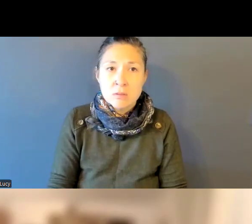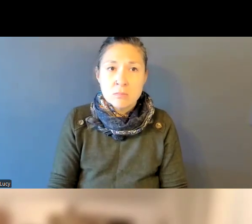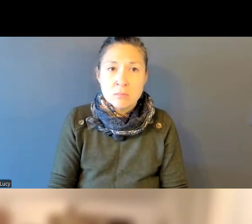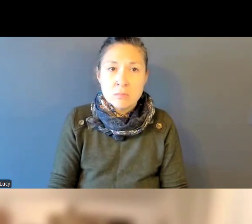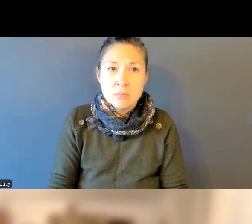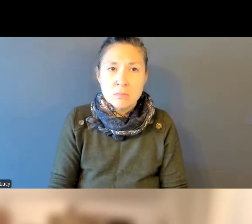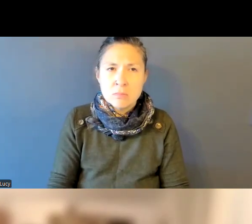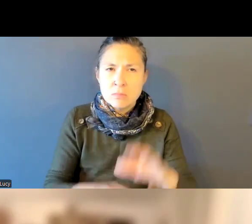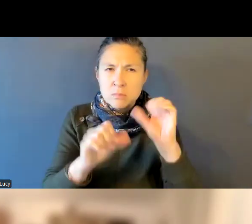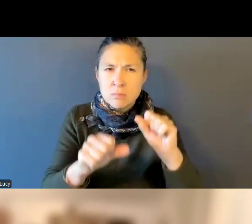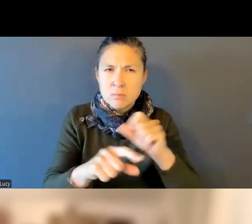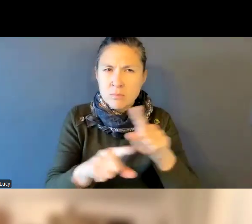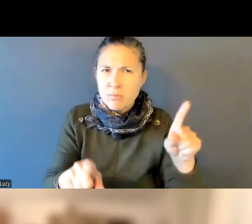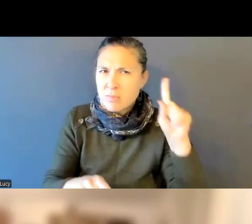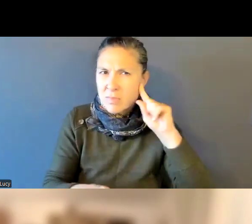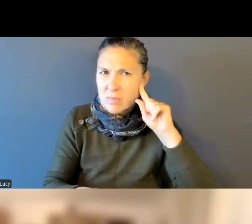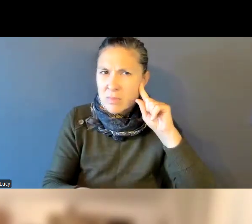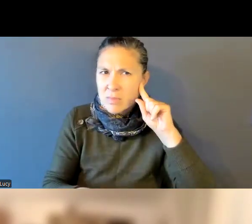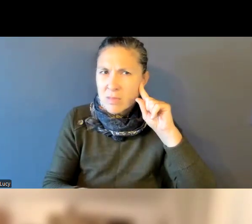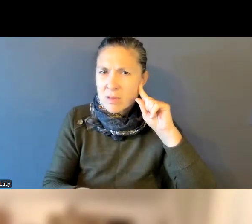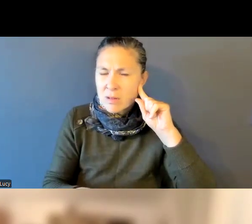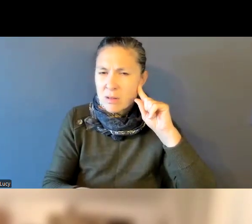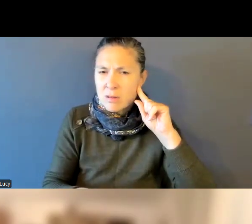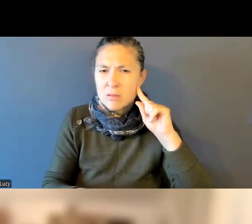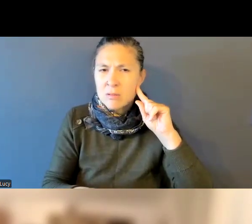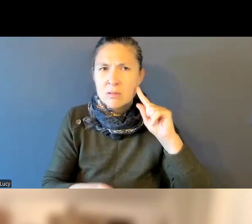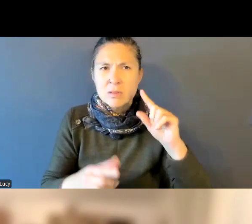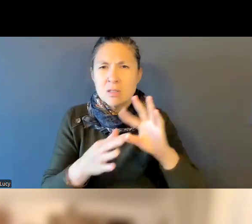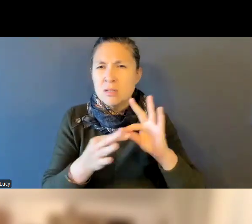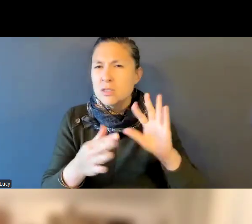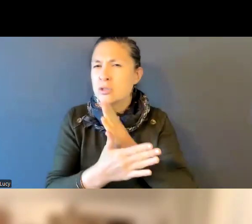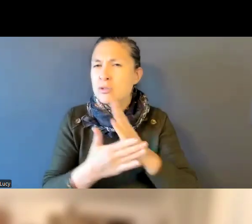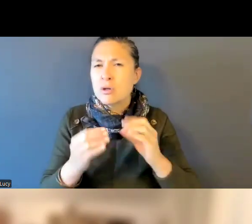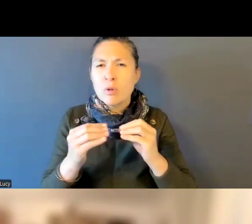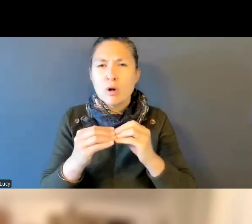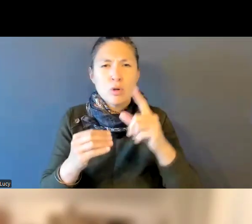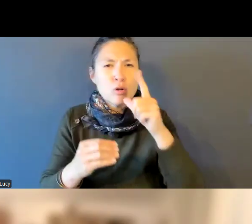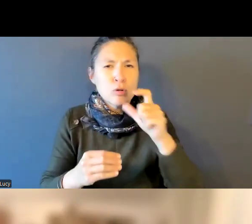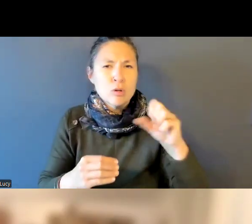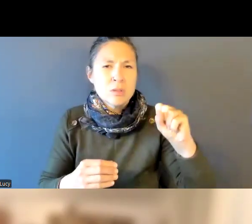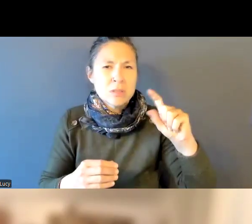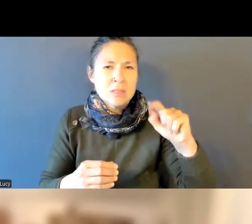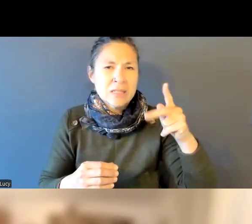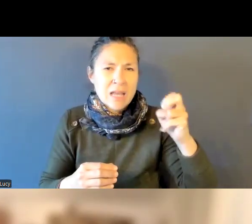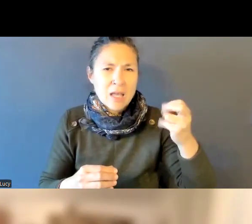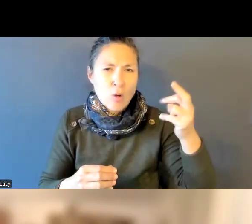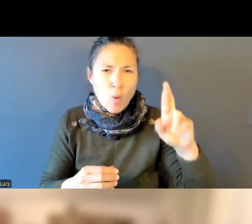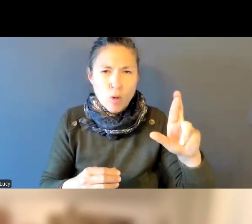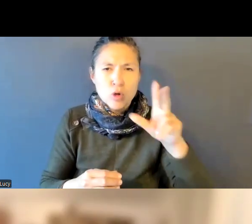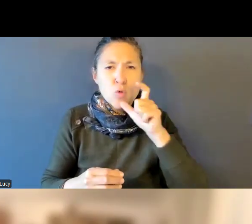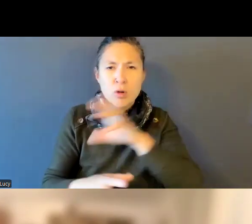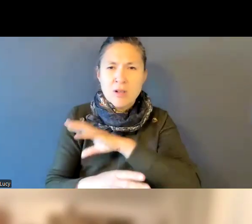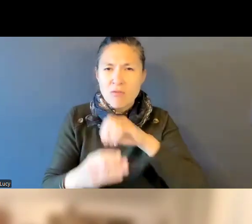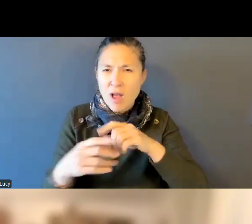can you share a little bit more about who the stakeholders were that engaged thus far?